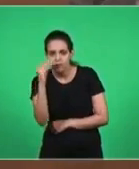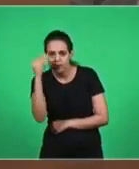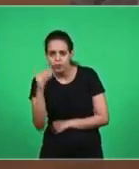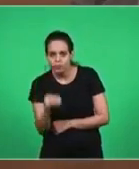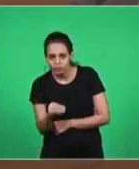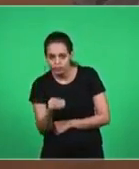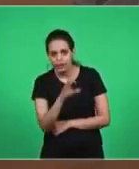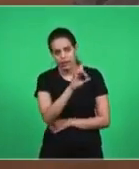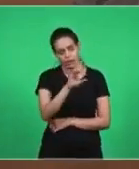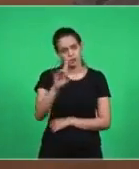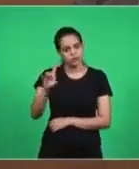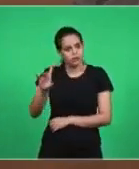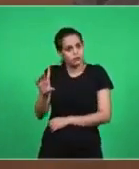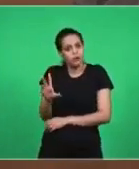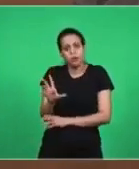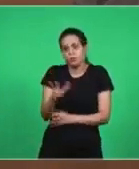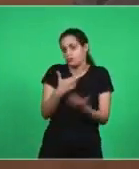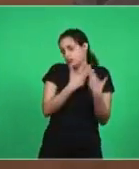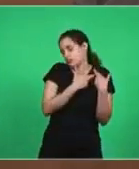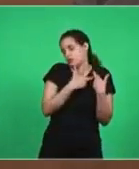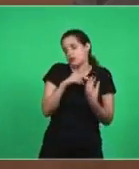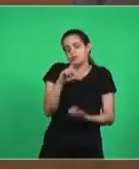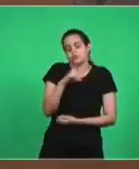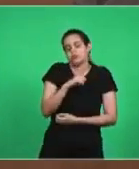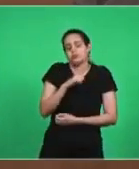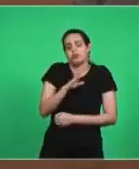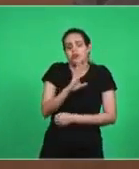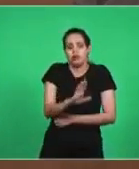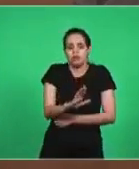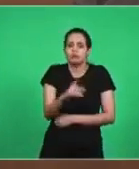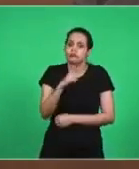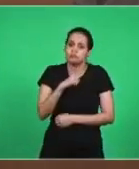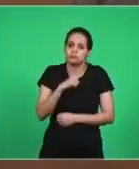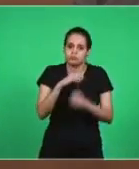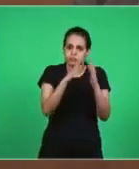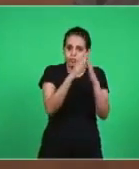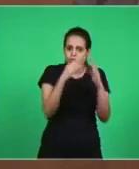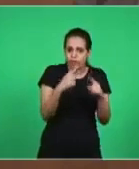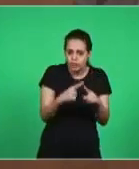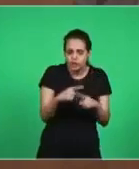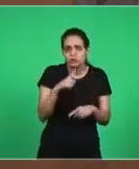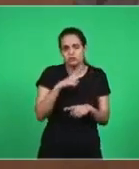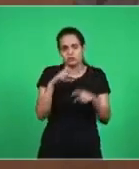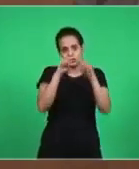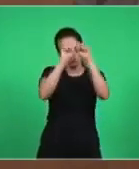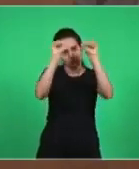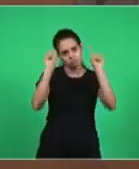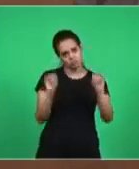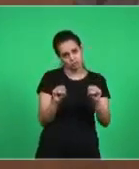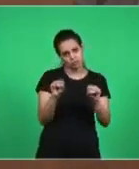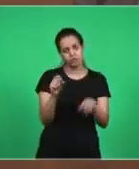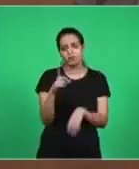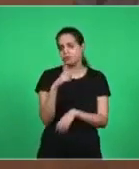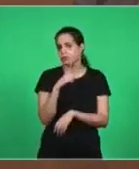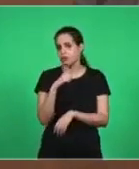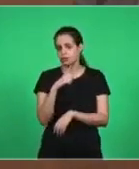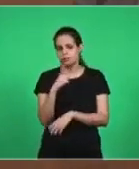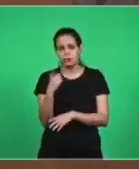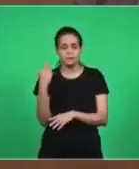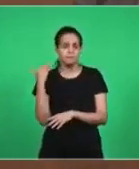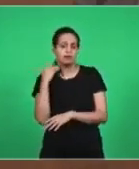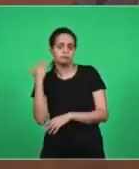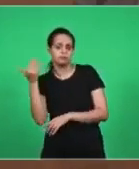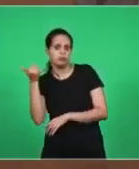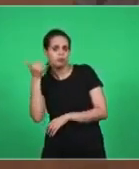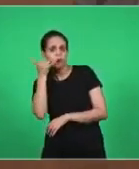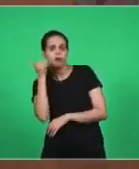I'm hoping that the brethren understand that everybody was going to give account of what they have done. There is a time, there's a system of communication. We have